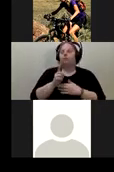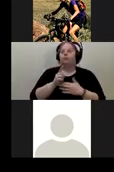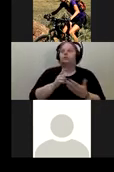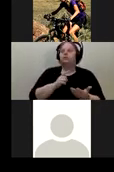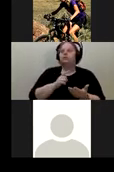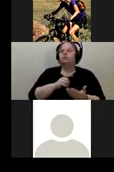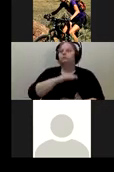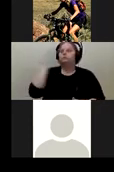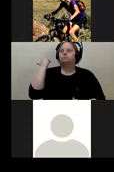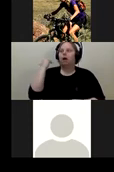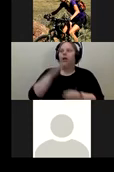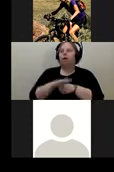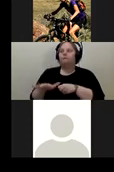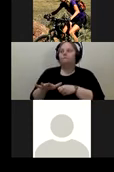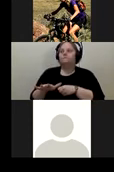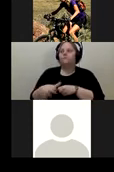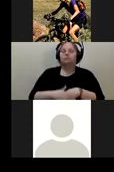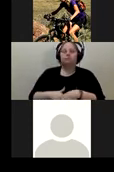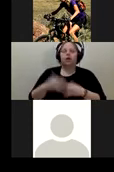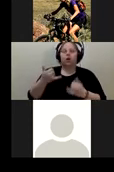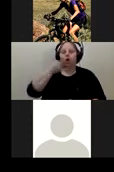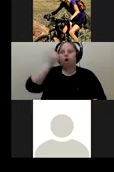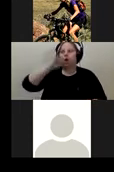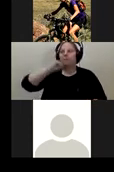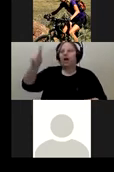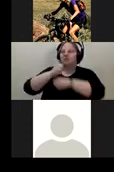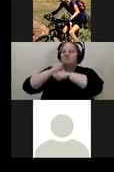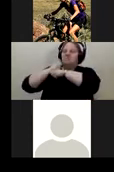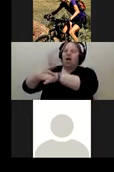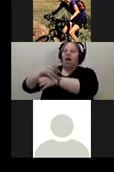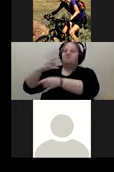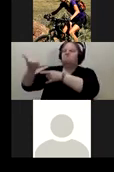it. I'm going to call back and I'm going to yell and use profanity too.